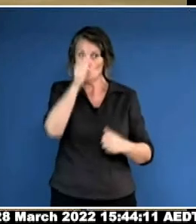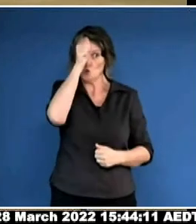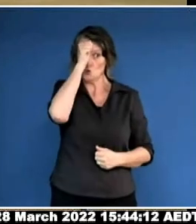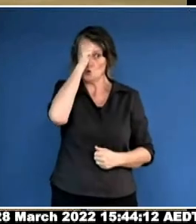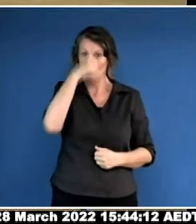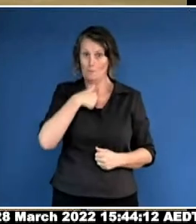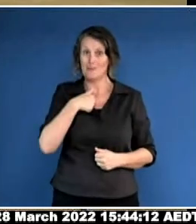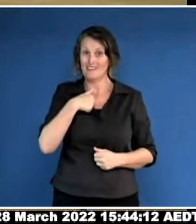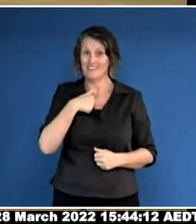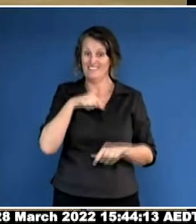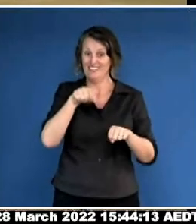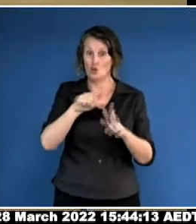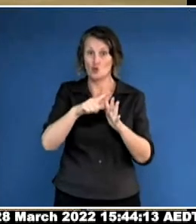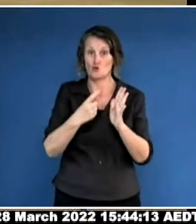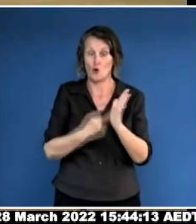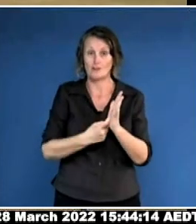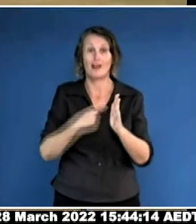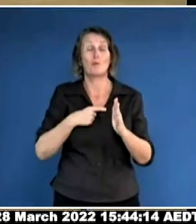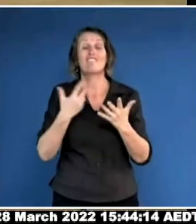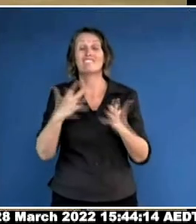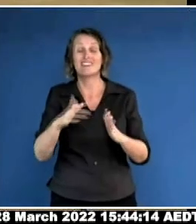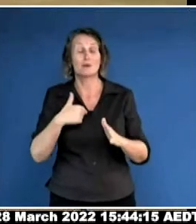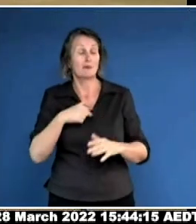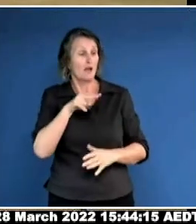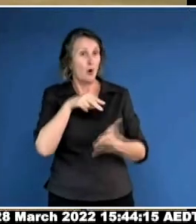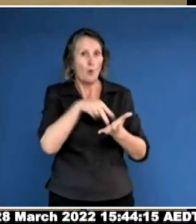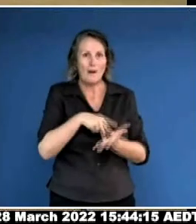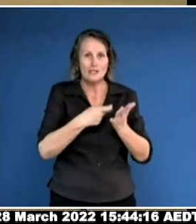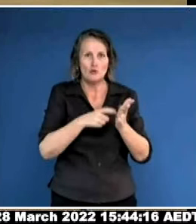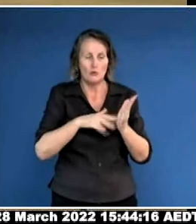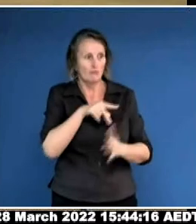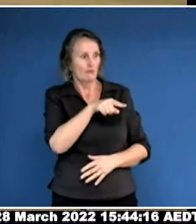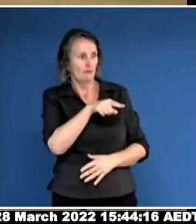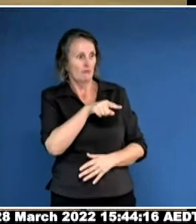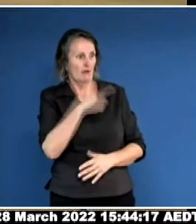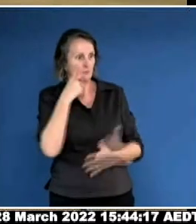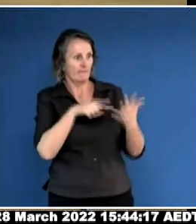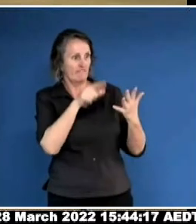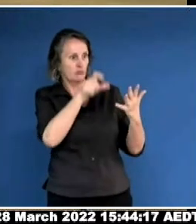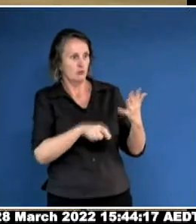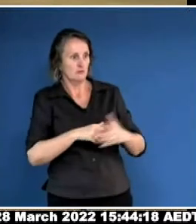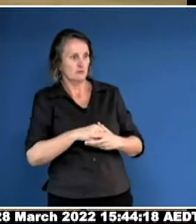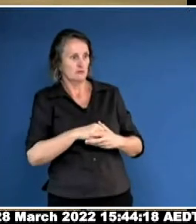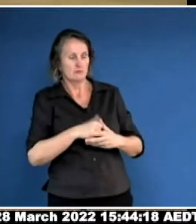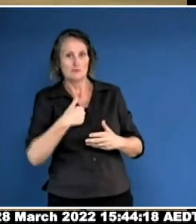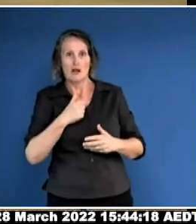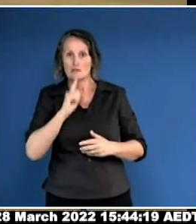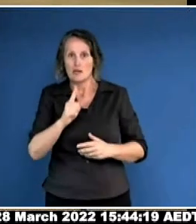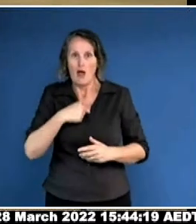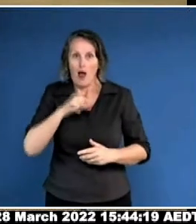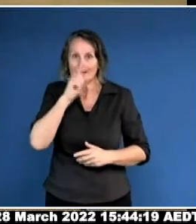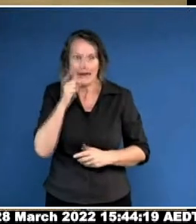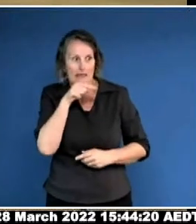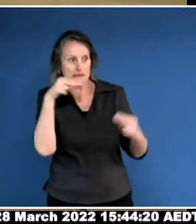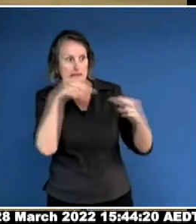doctor and was sitting in the doctor's waiting room. I told the doctor I couldn't go back out there. The doctor said, "We will ring a taxi for you to go